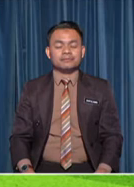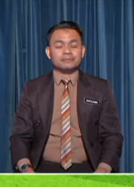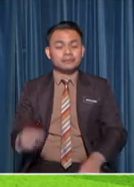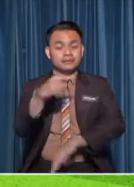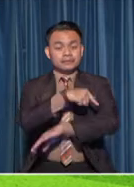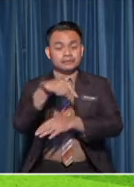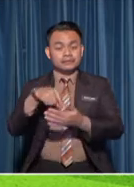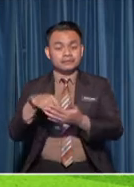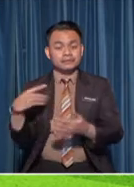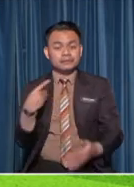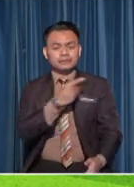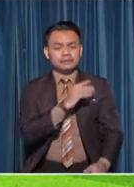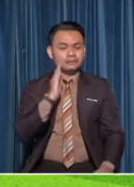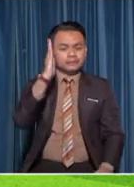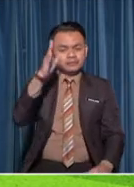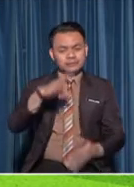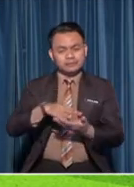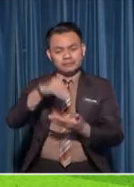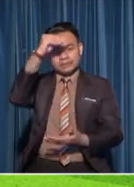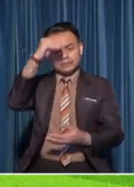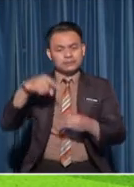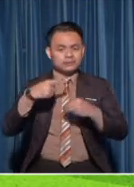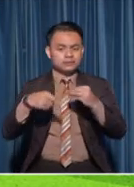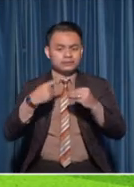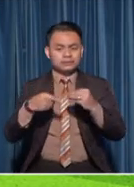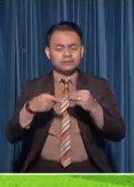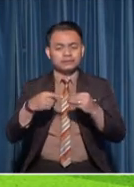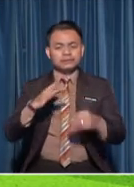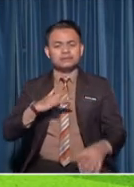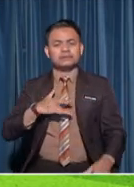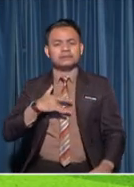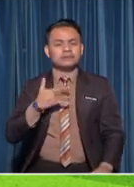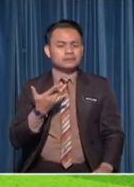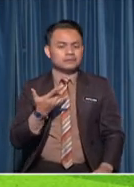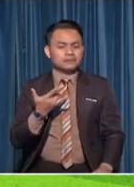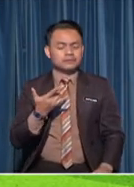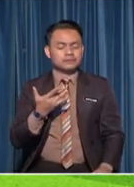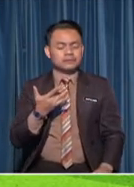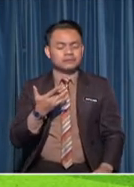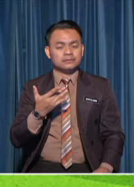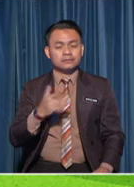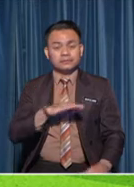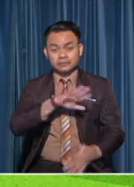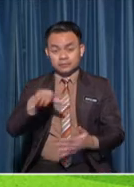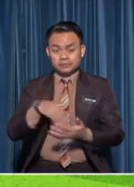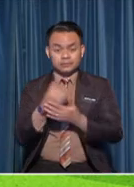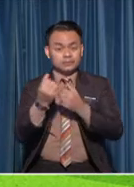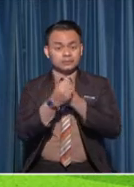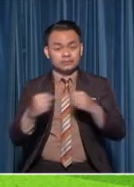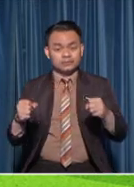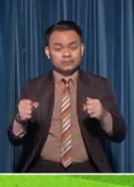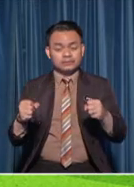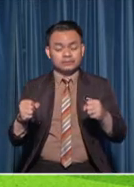Today, we are going to learn about senses. Please have your pencil,